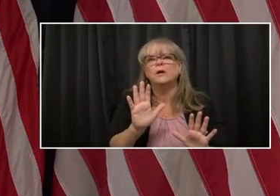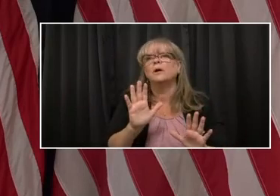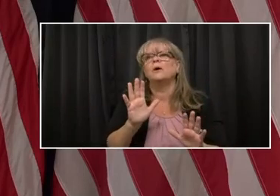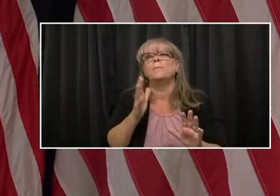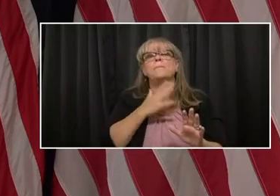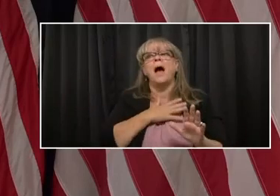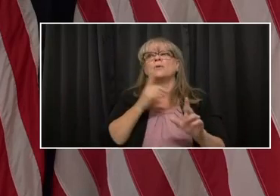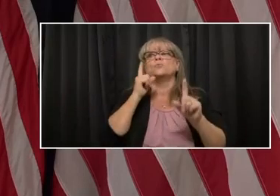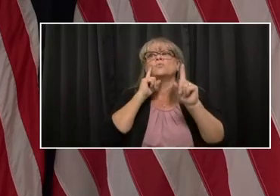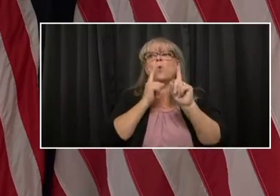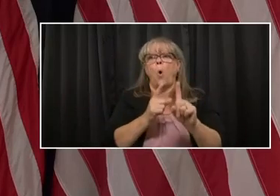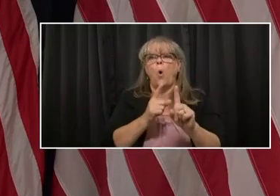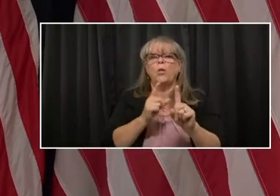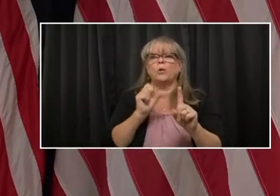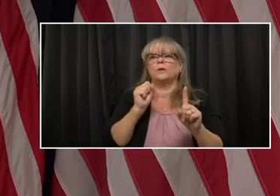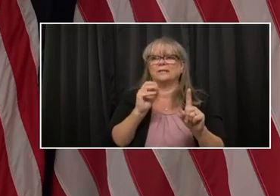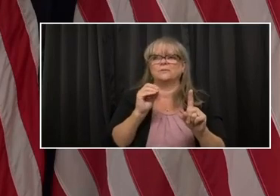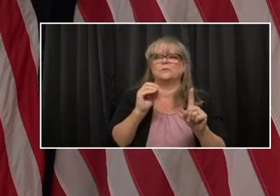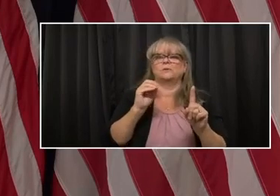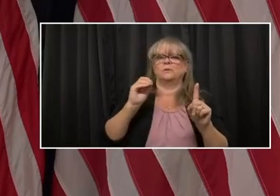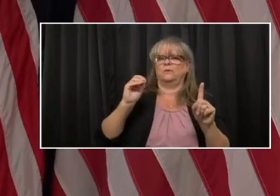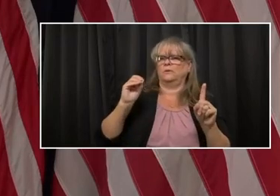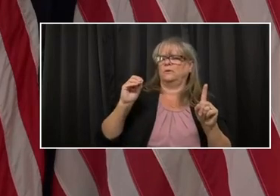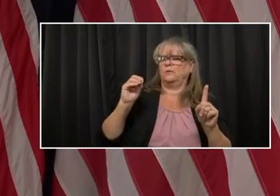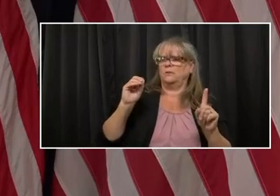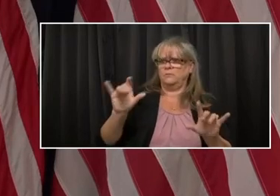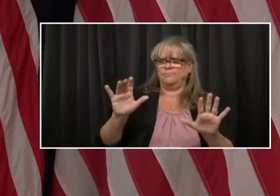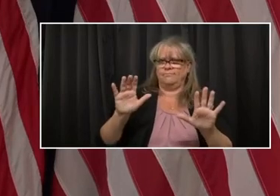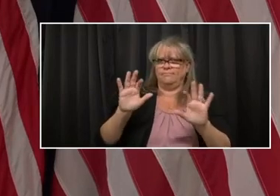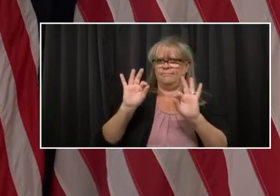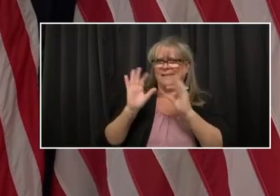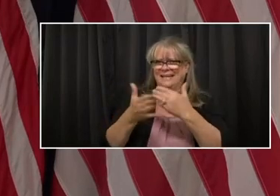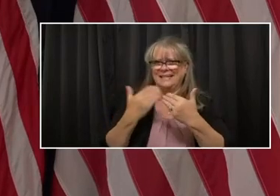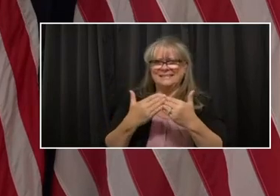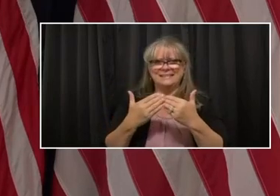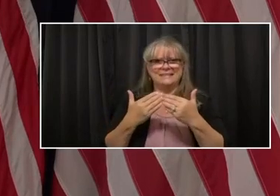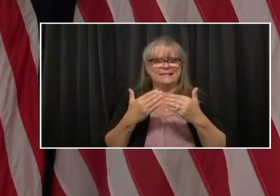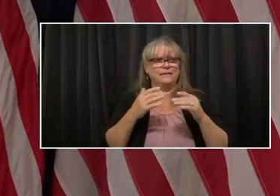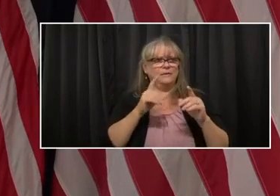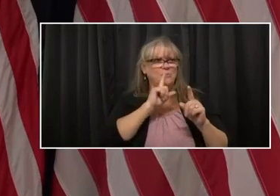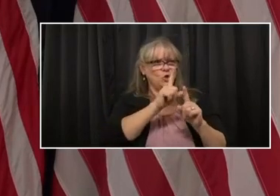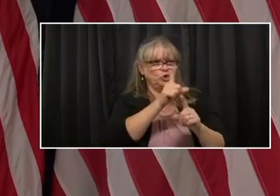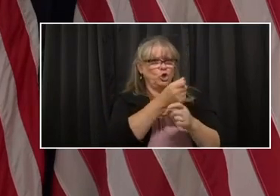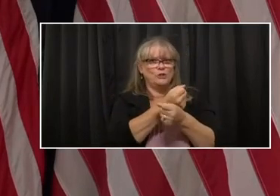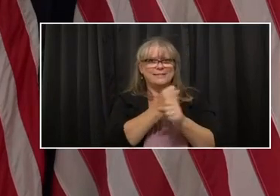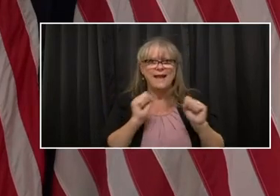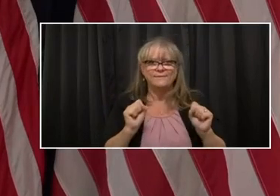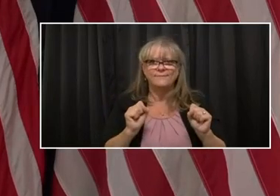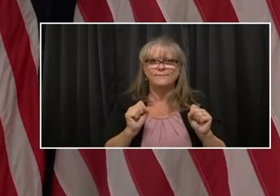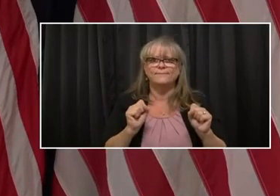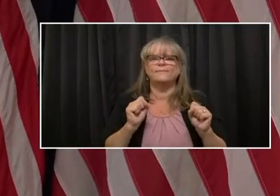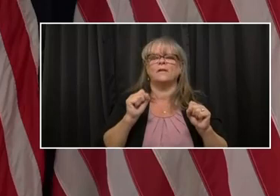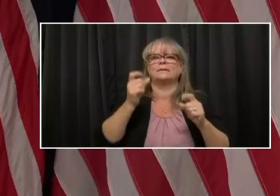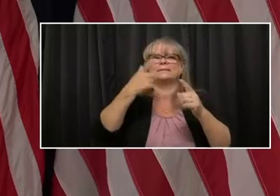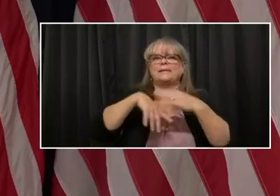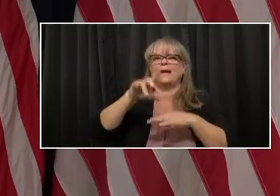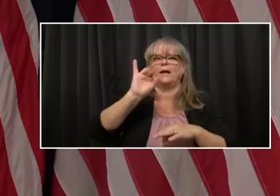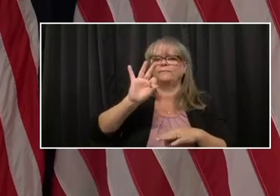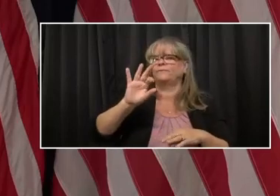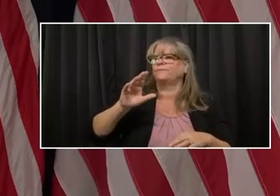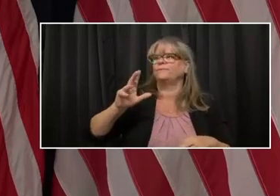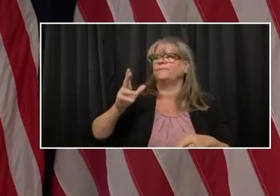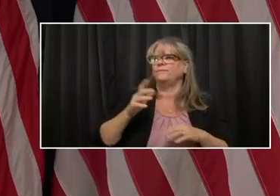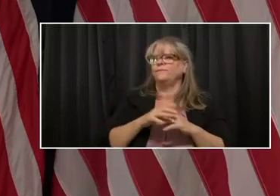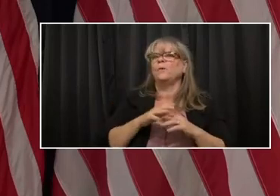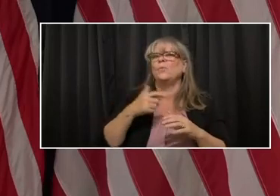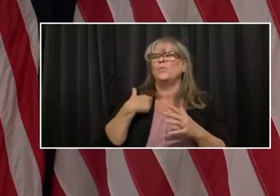call in a safe way, meaning the bars that are open also are able to function as restaurants. They have food service. And